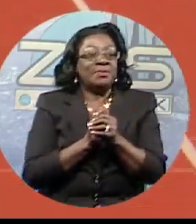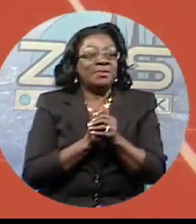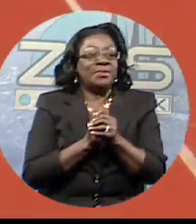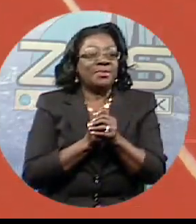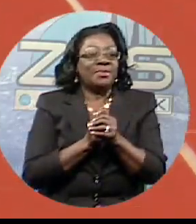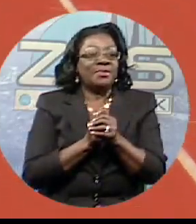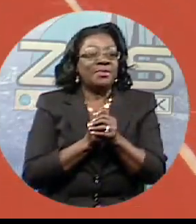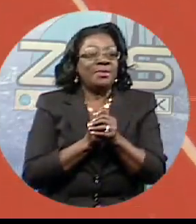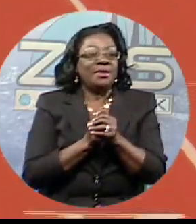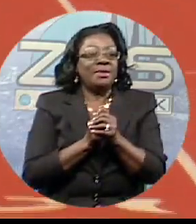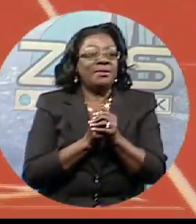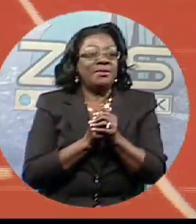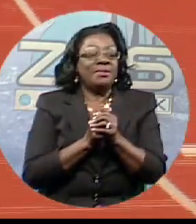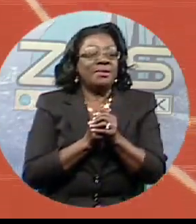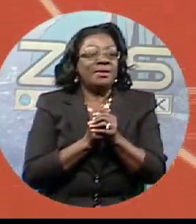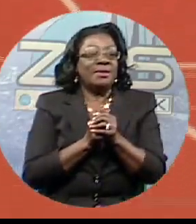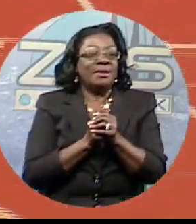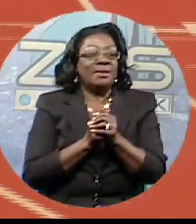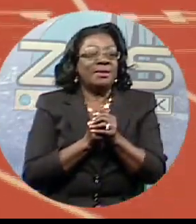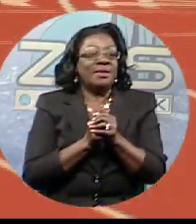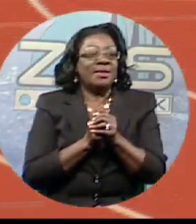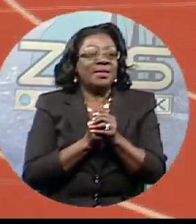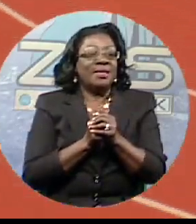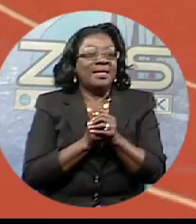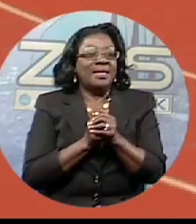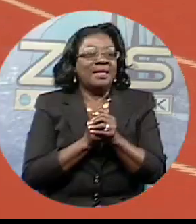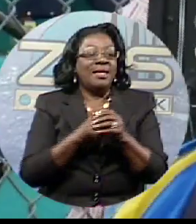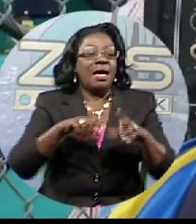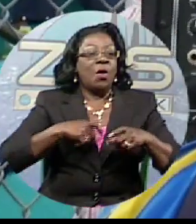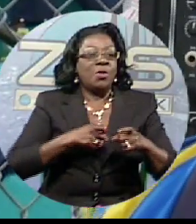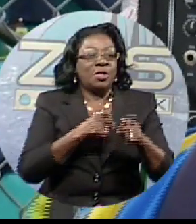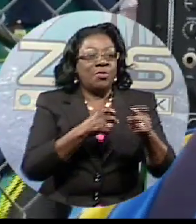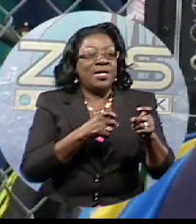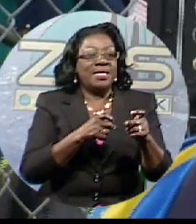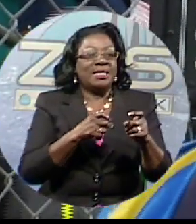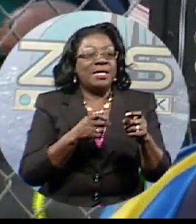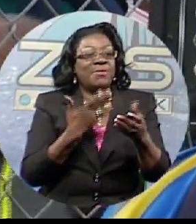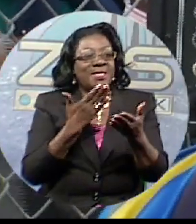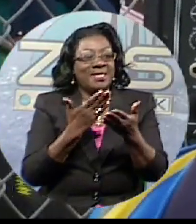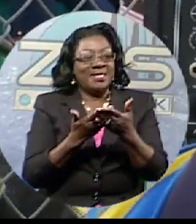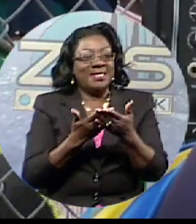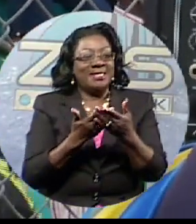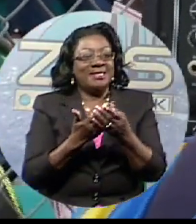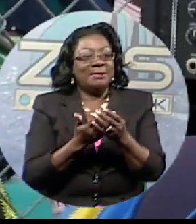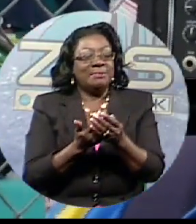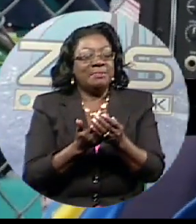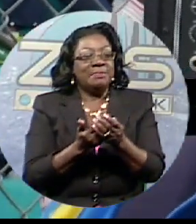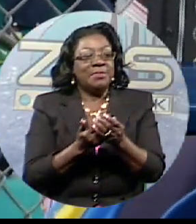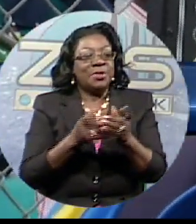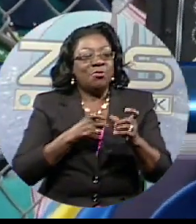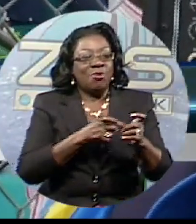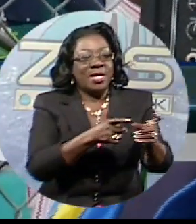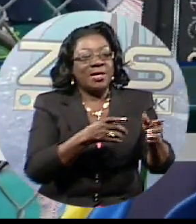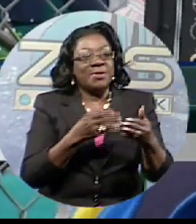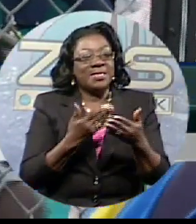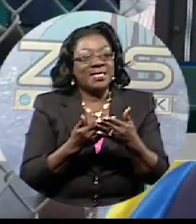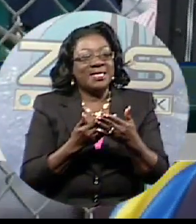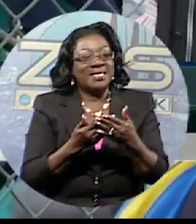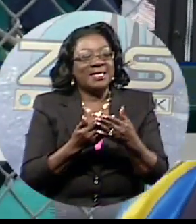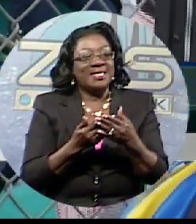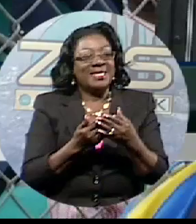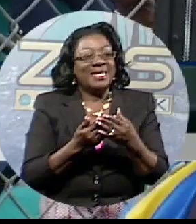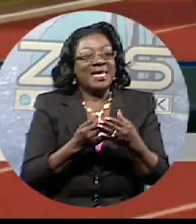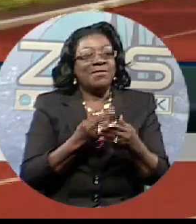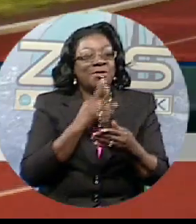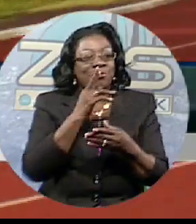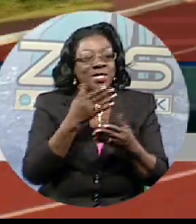win it for the team. All right, how was the race overall? It was pretty good. Better than I expected, but it was